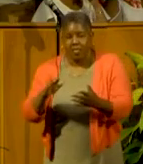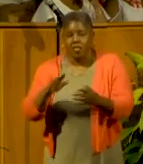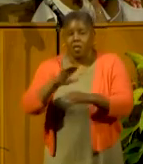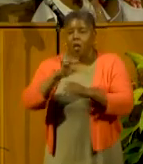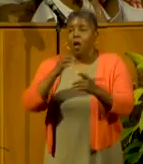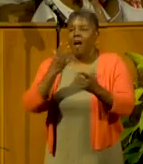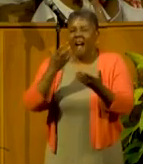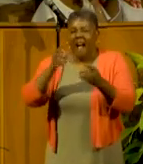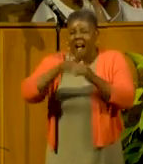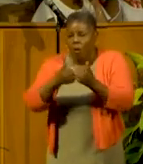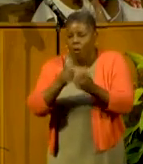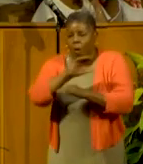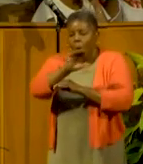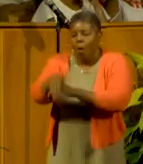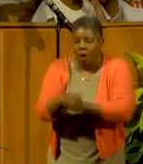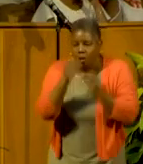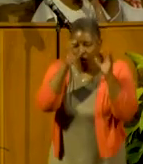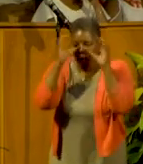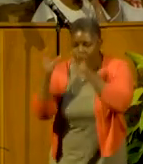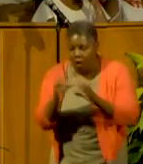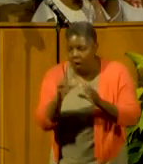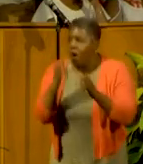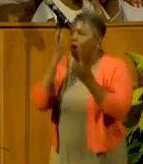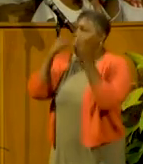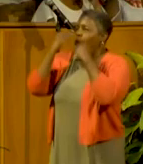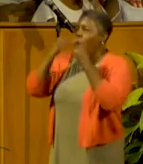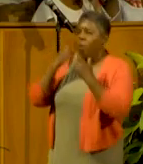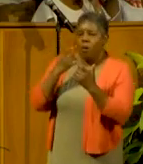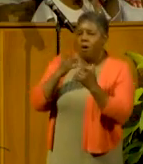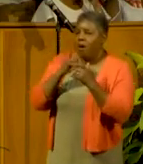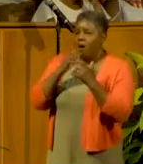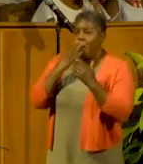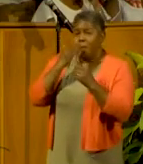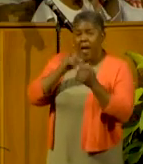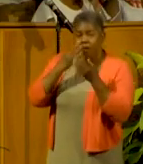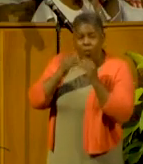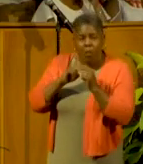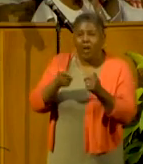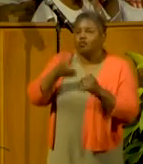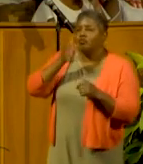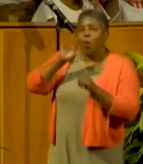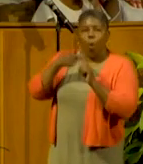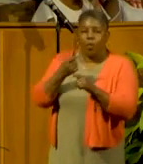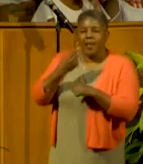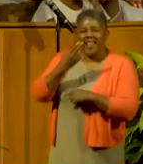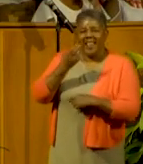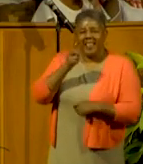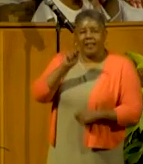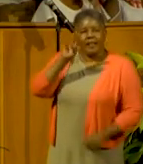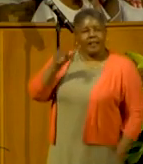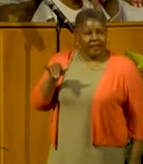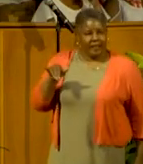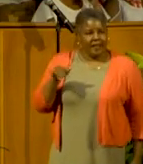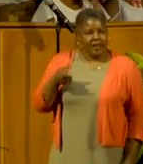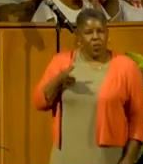all-nighters, by ingesting unhealthy foods that are affecting your organs, by drinking only Henny.